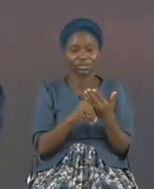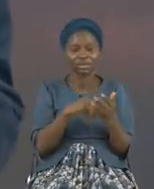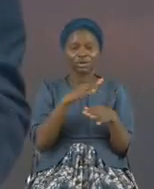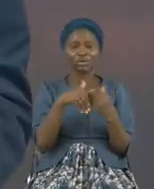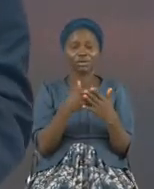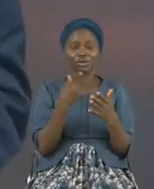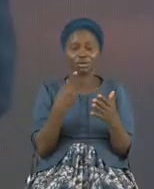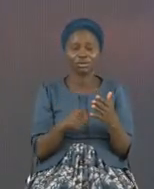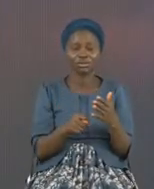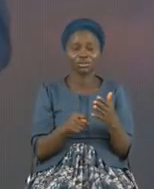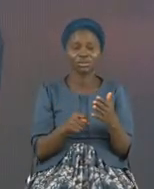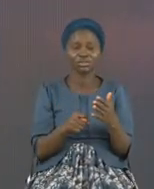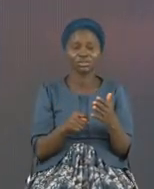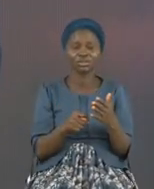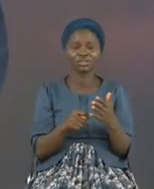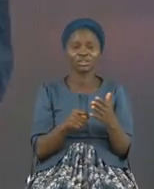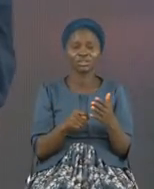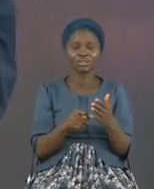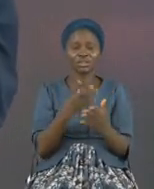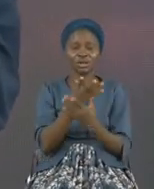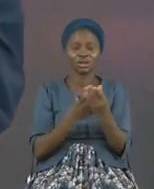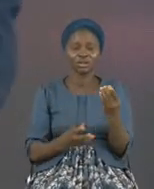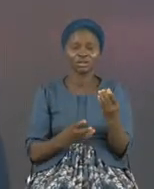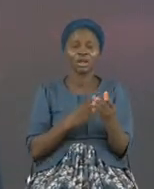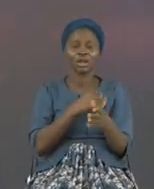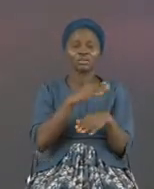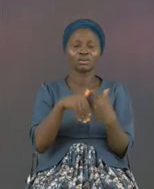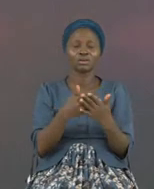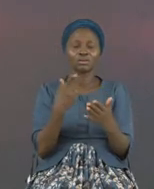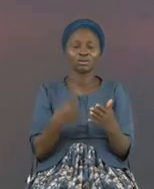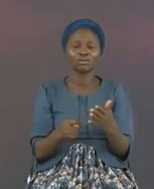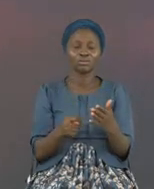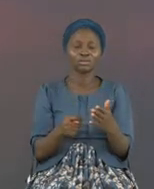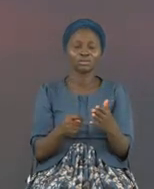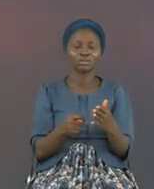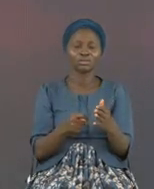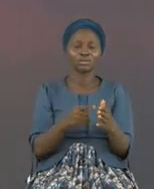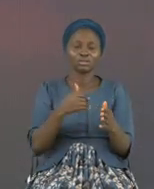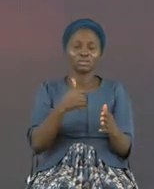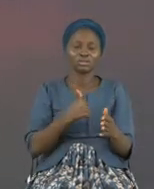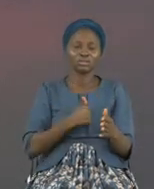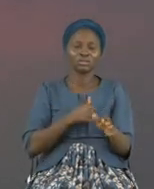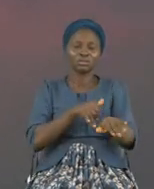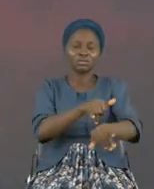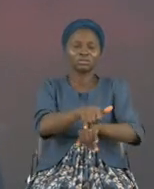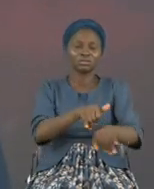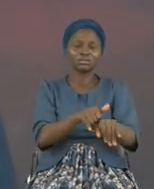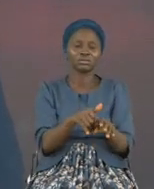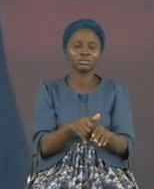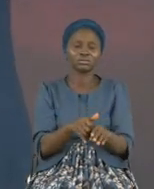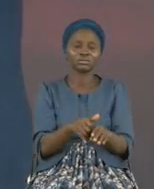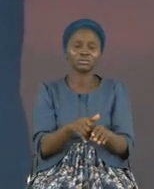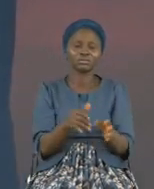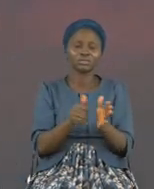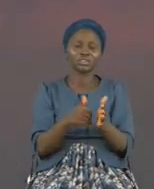deficiency, and all the deception, self-deception that have been revealed and confessed